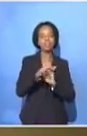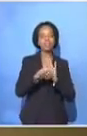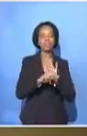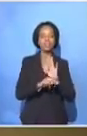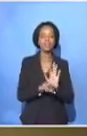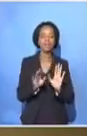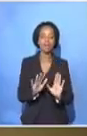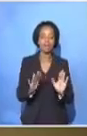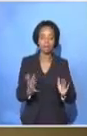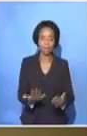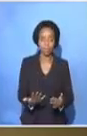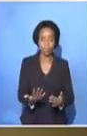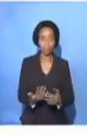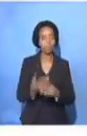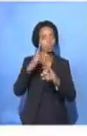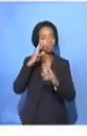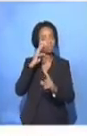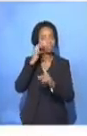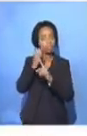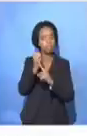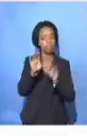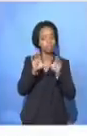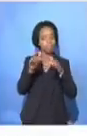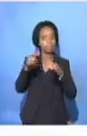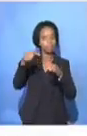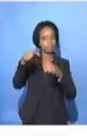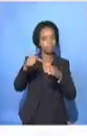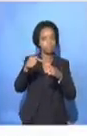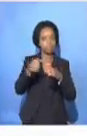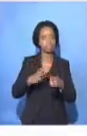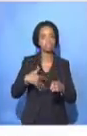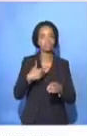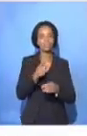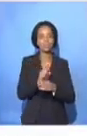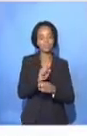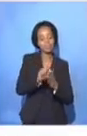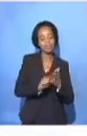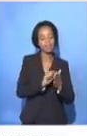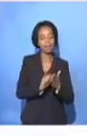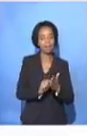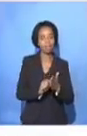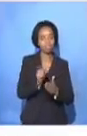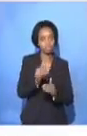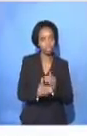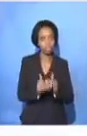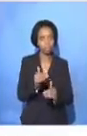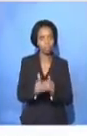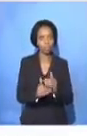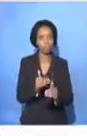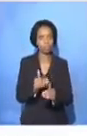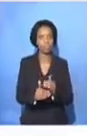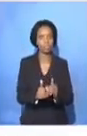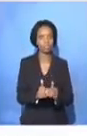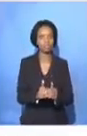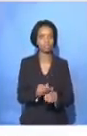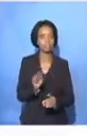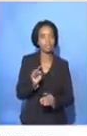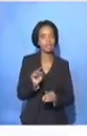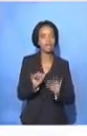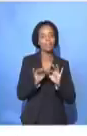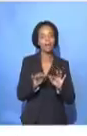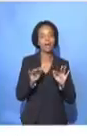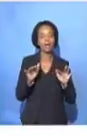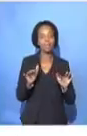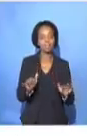high degree of equitable coverage of the election process by the public broadcaster,